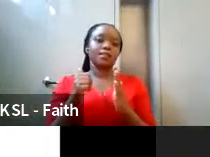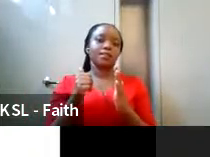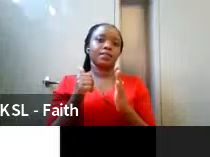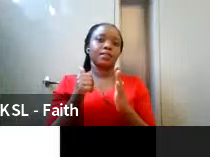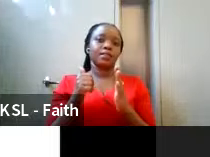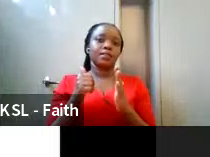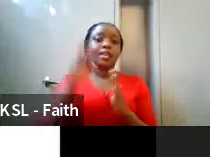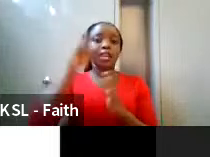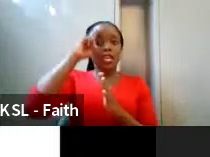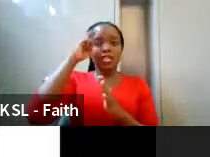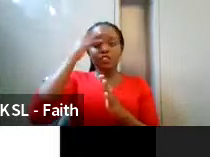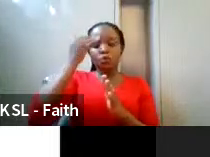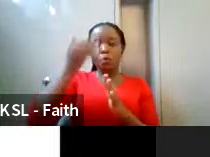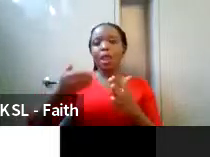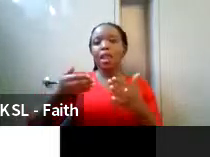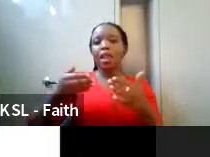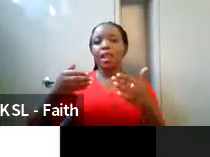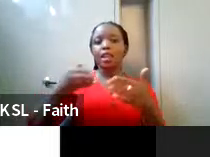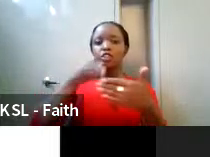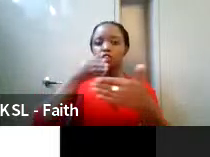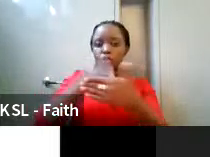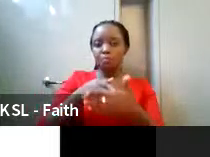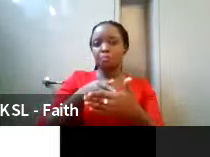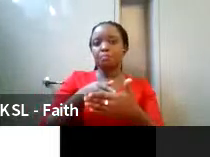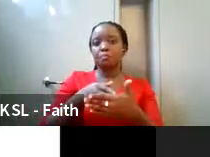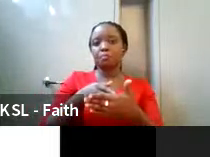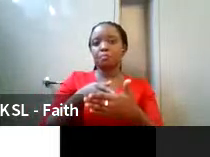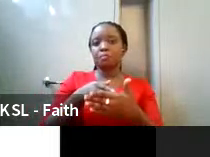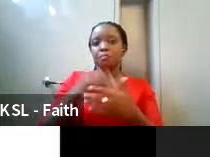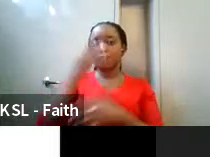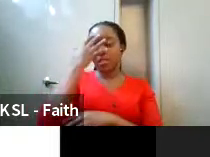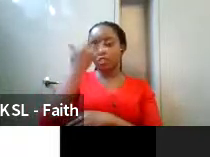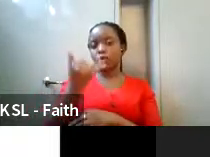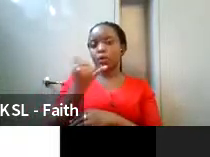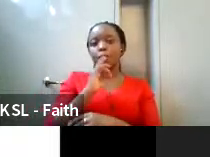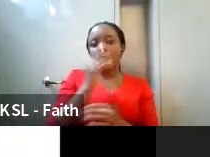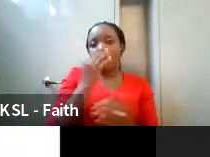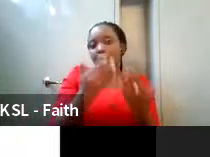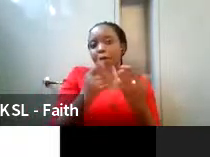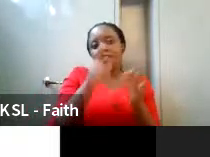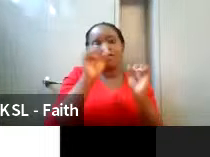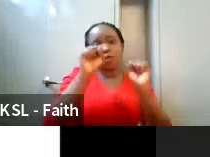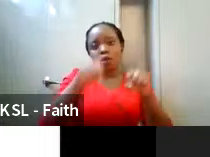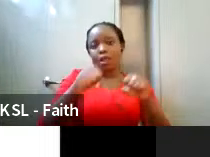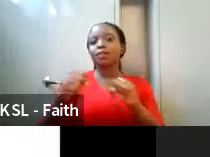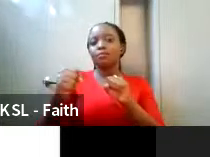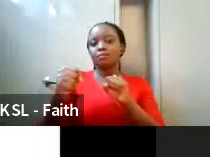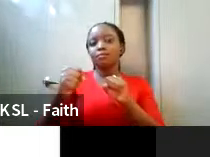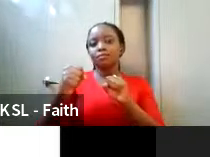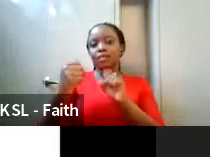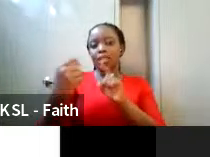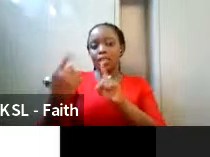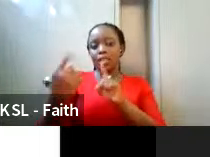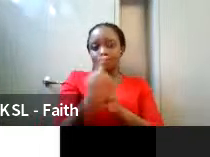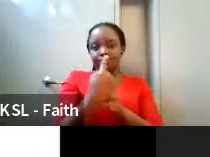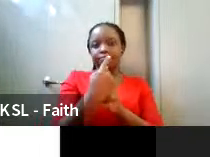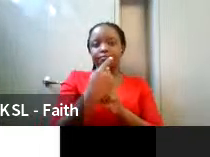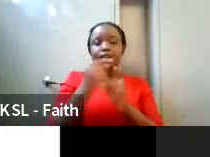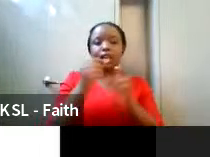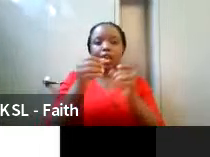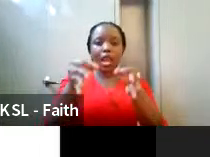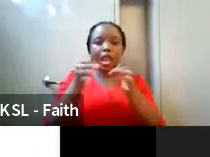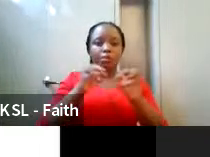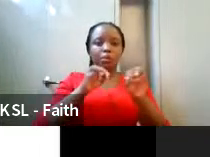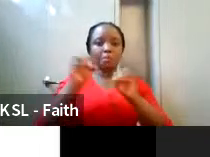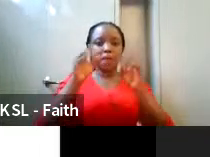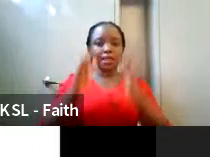other reasons to have received the block. So maybe if you can liaise with the account manager on the same, we can be